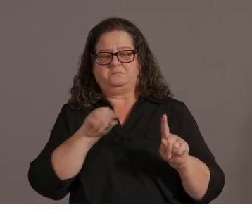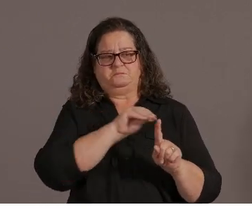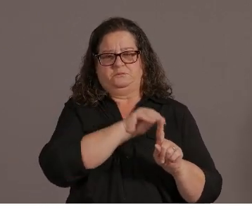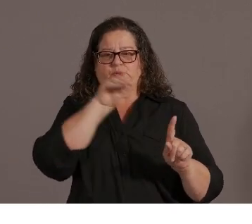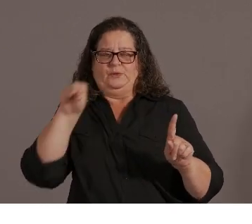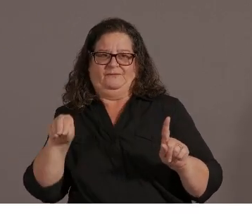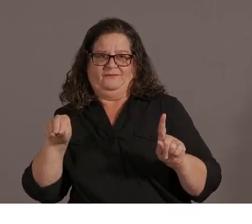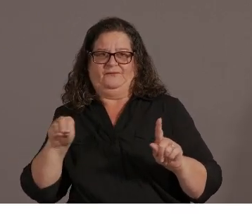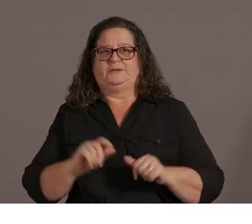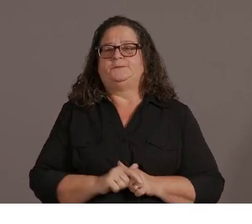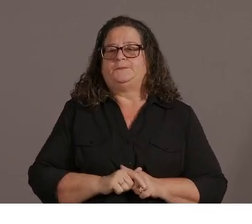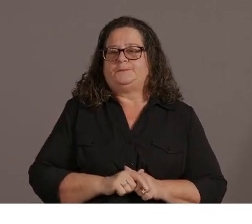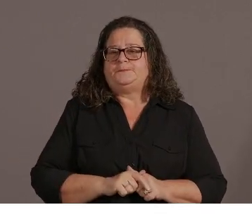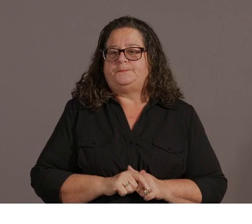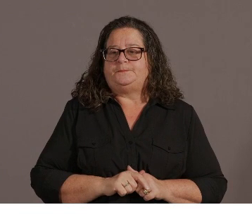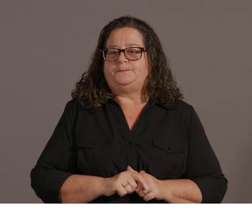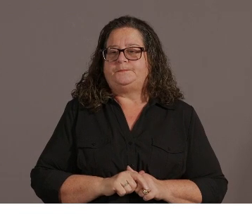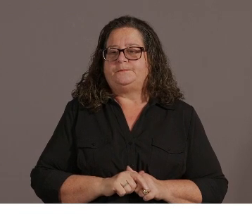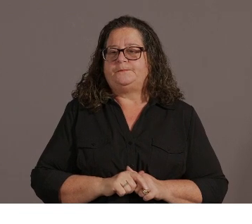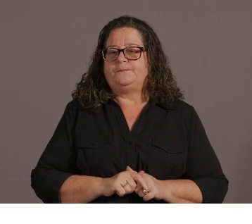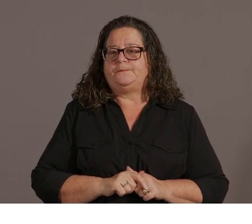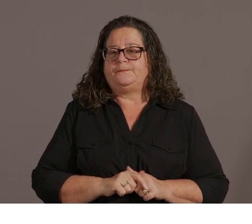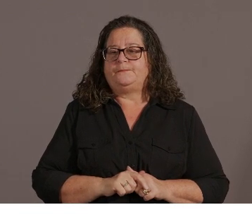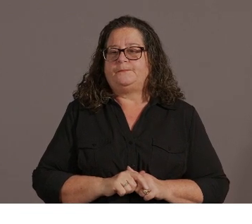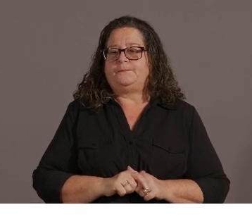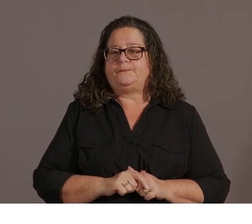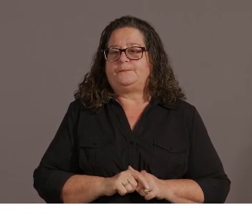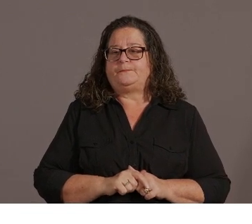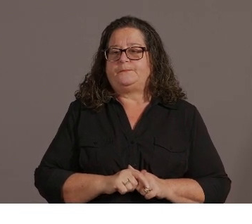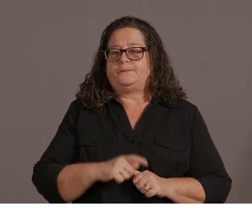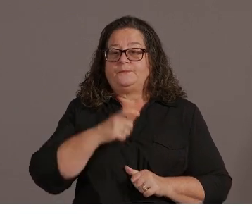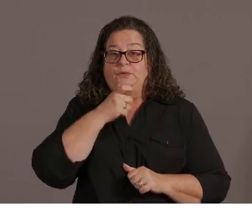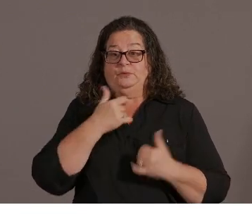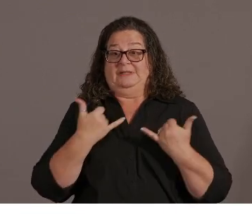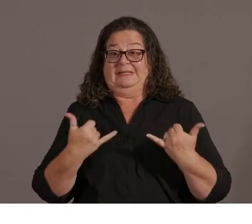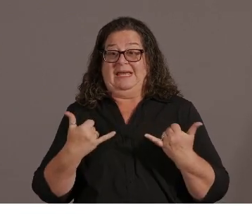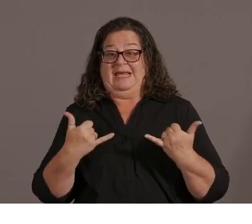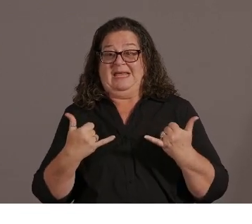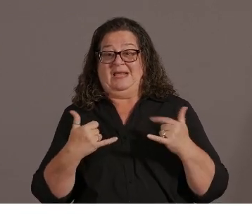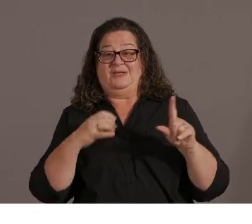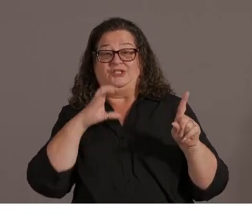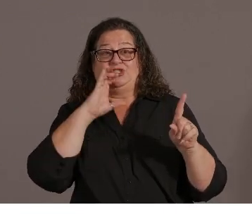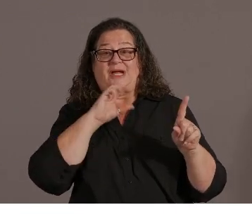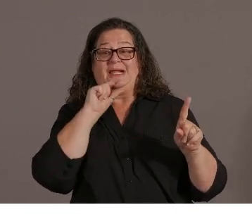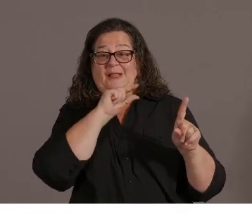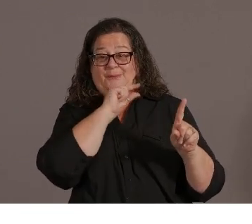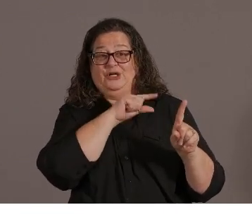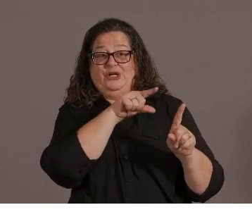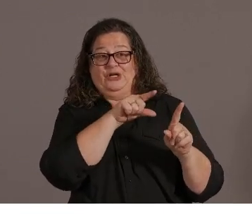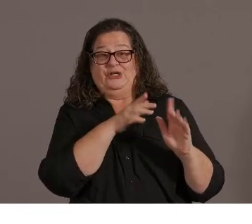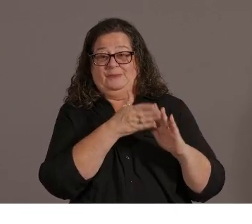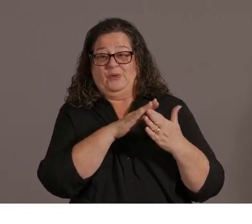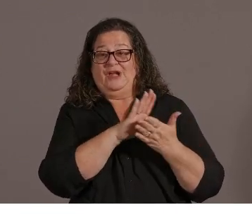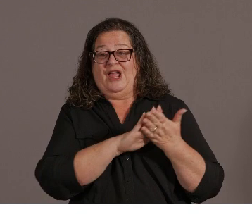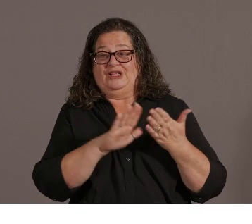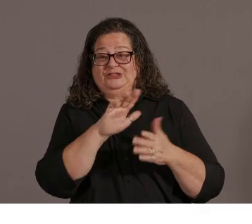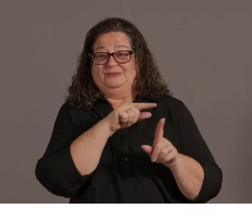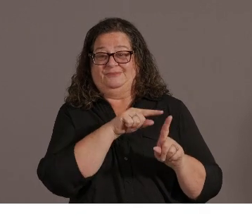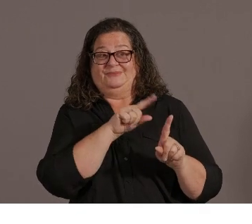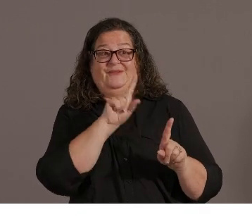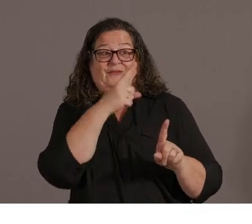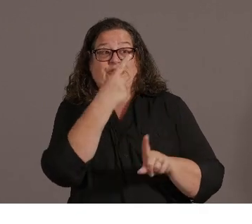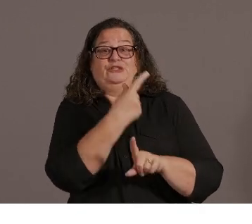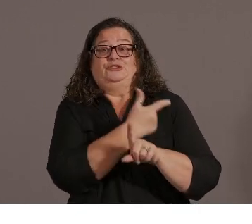through our Chandler Gilbert site are having their second dose appointments scheduled at this new site. So this